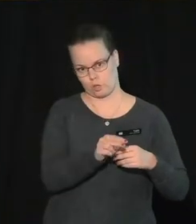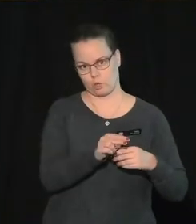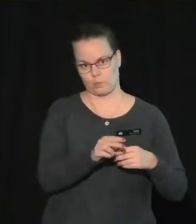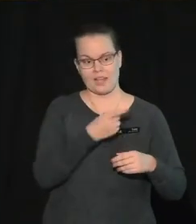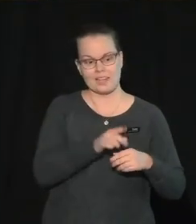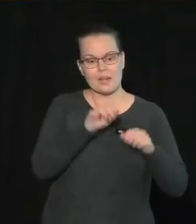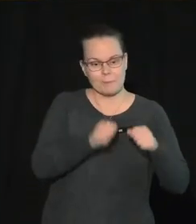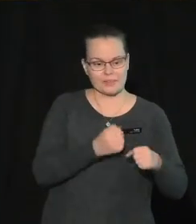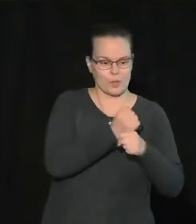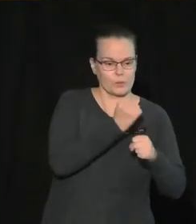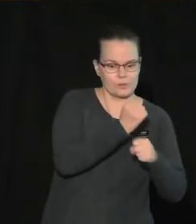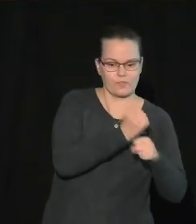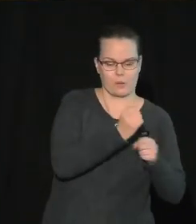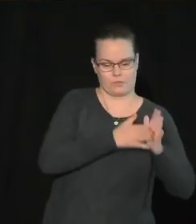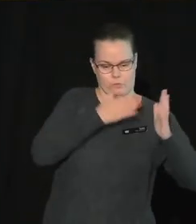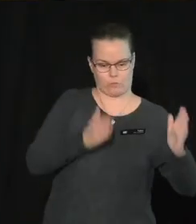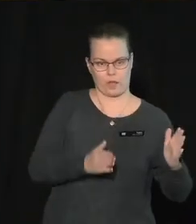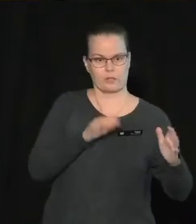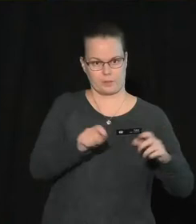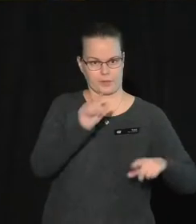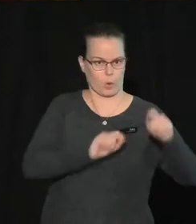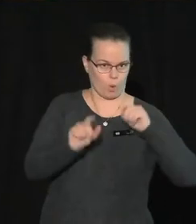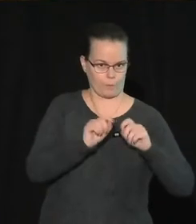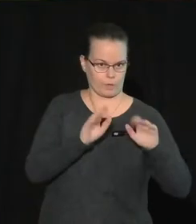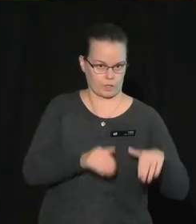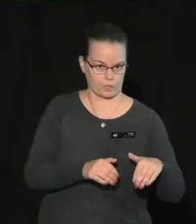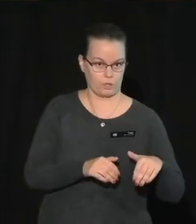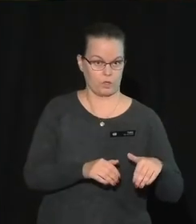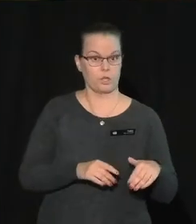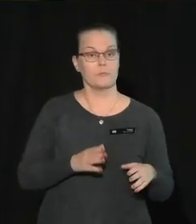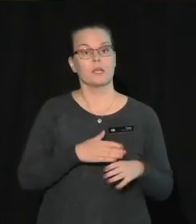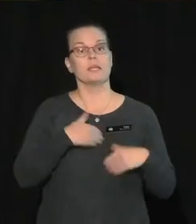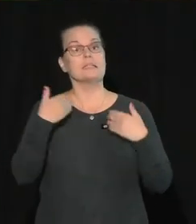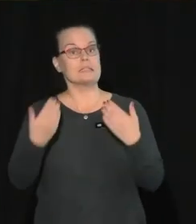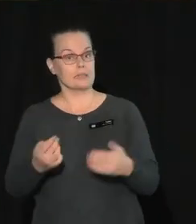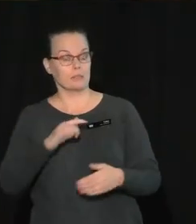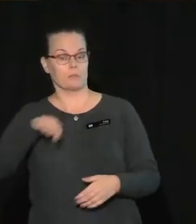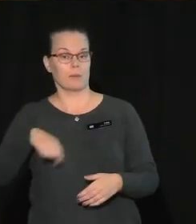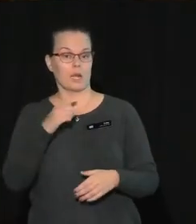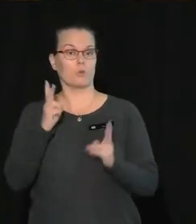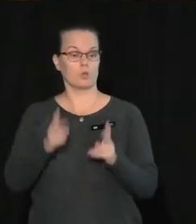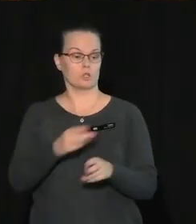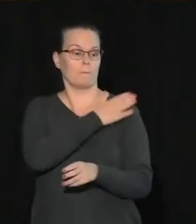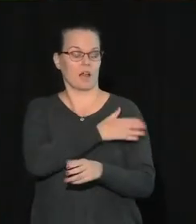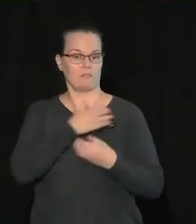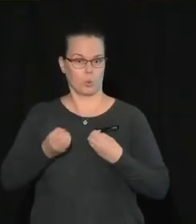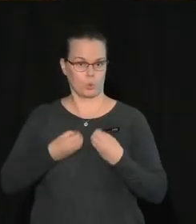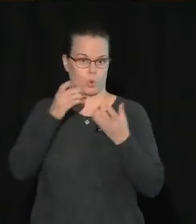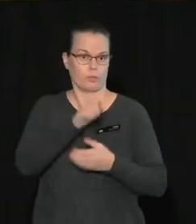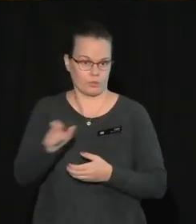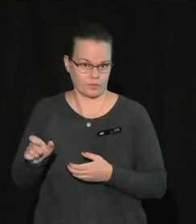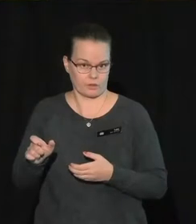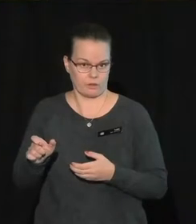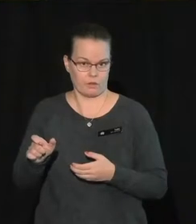accessible self-service terminals, but we will have also service providers that will have the obligation